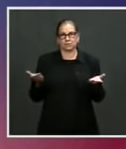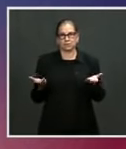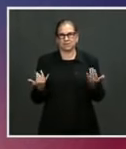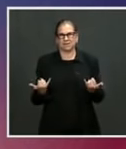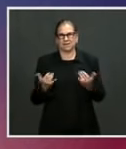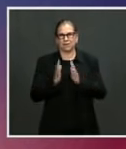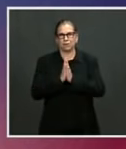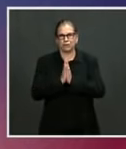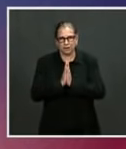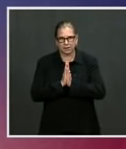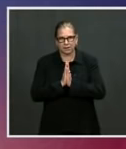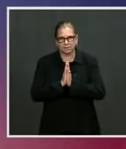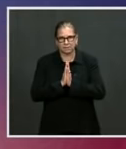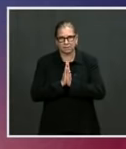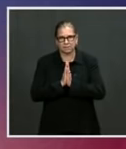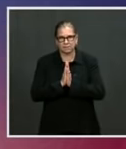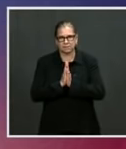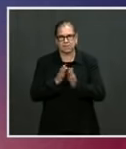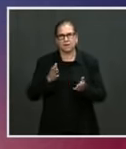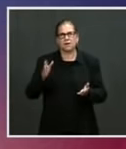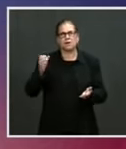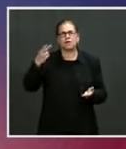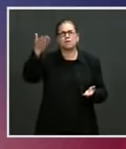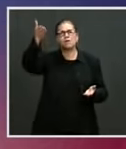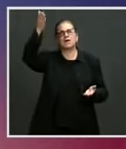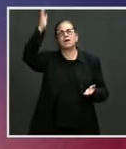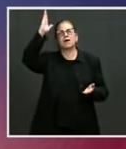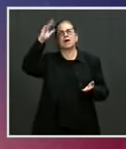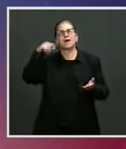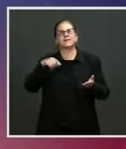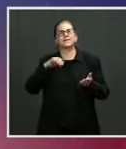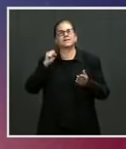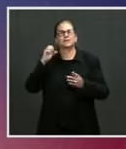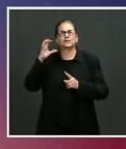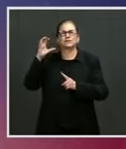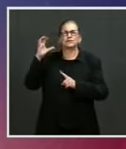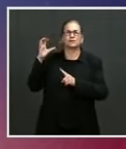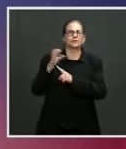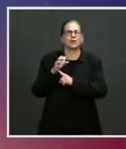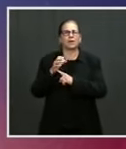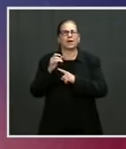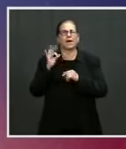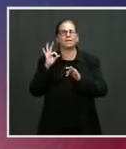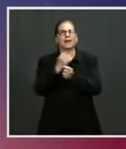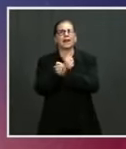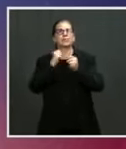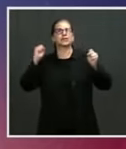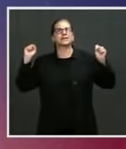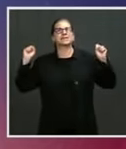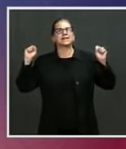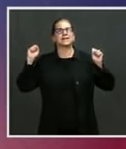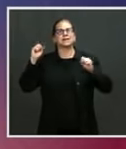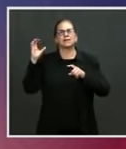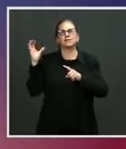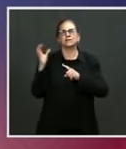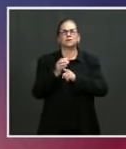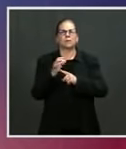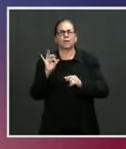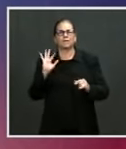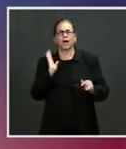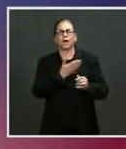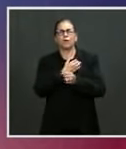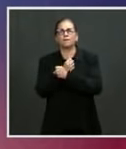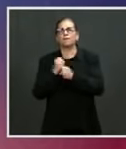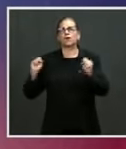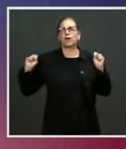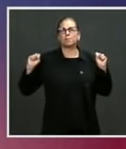Almighty God, who is the champion of liberty, the champion of our freedoms, and the God who